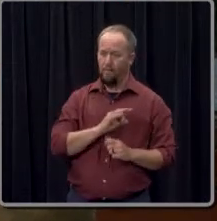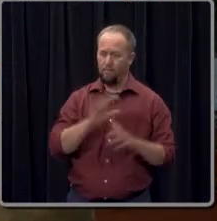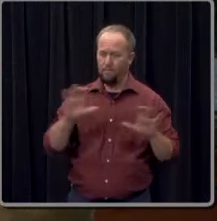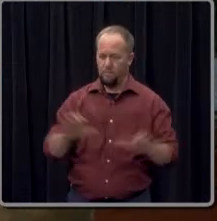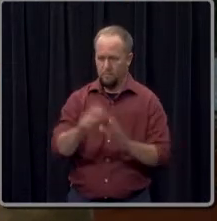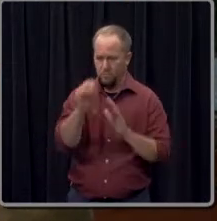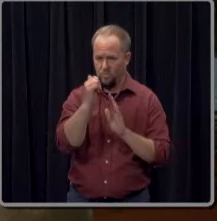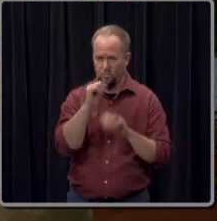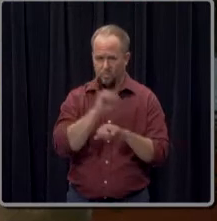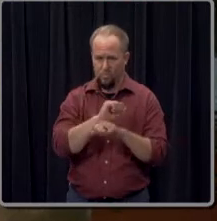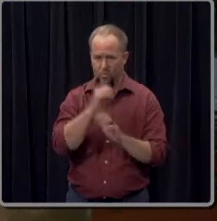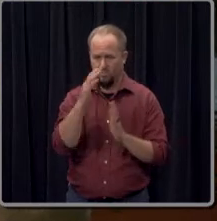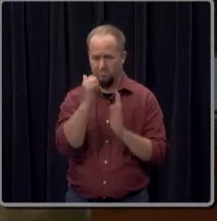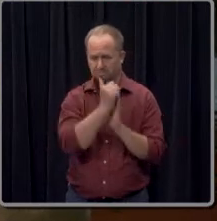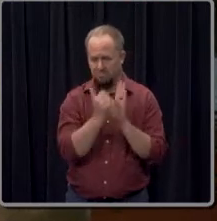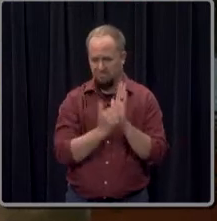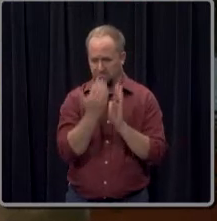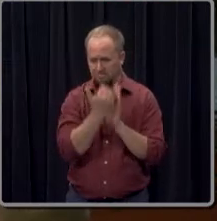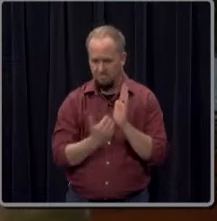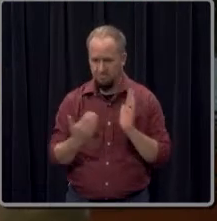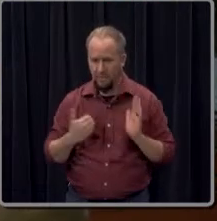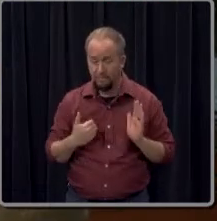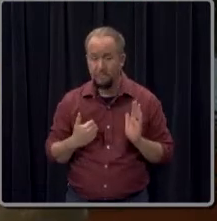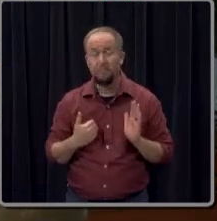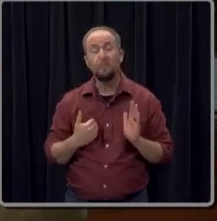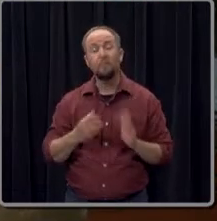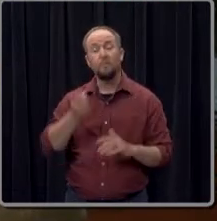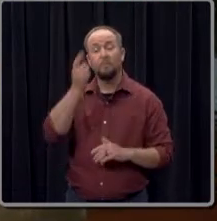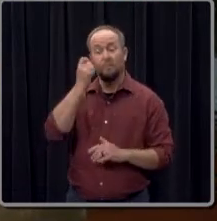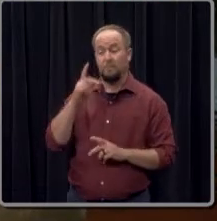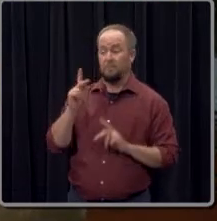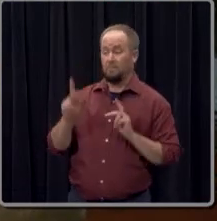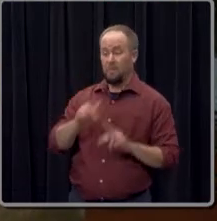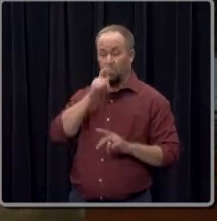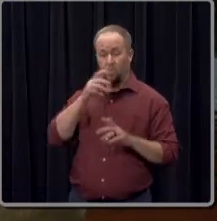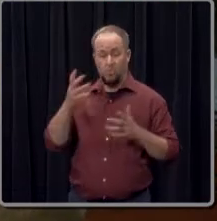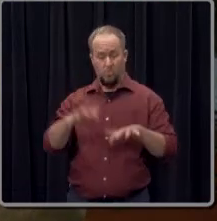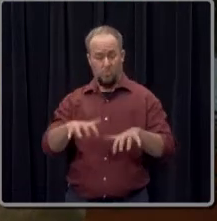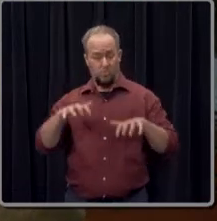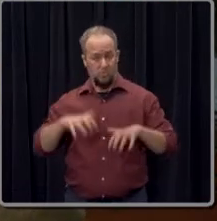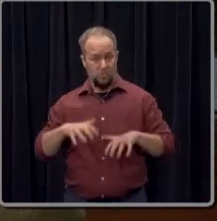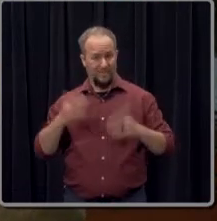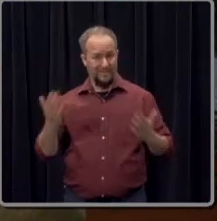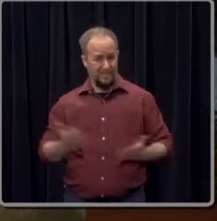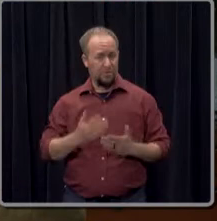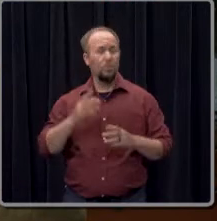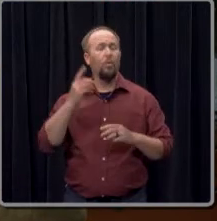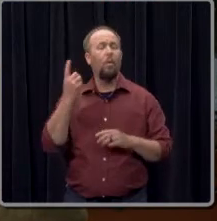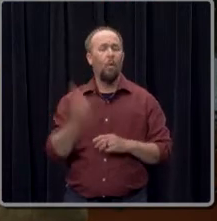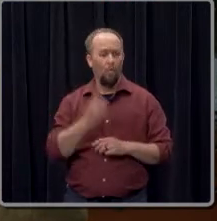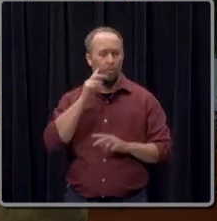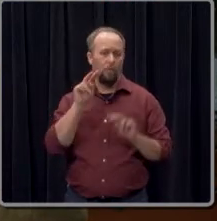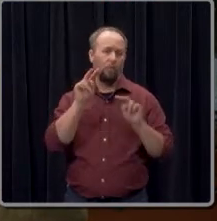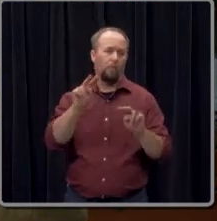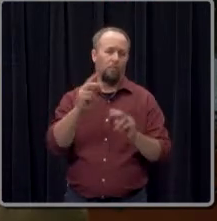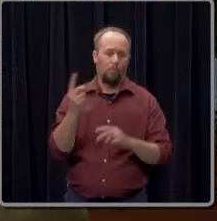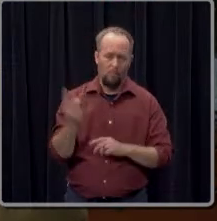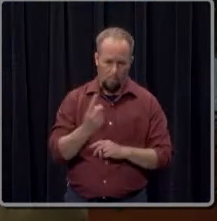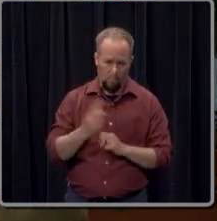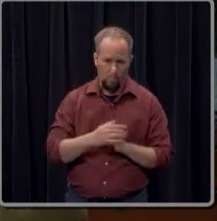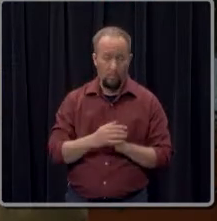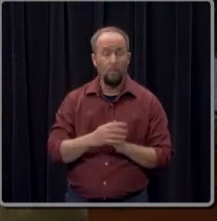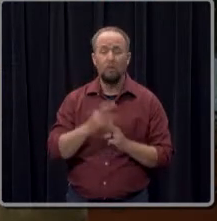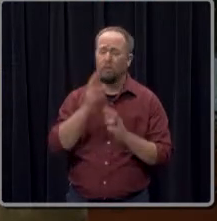agenda. Please understand that patrons attending the meeting do so solely in an observatory role. Out of respect for everyone